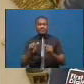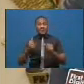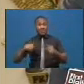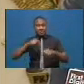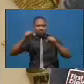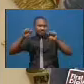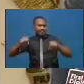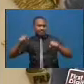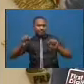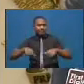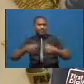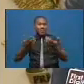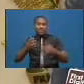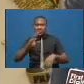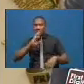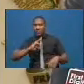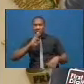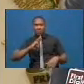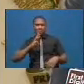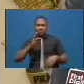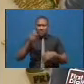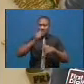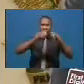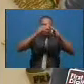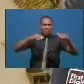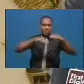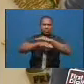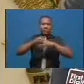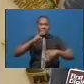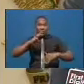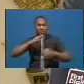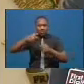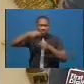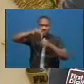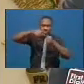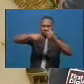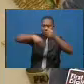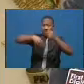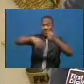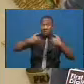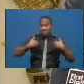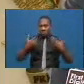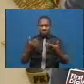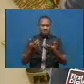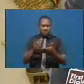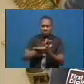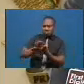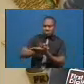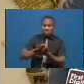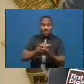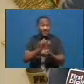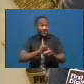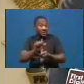provide water to every household so that they can clean, wash, and